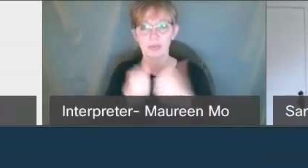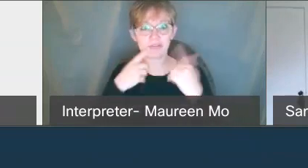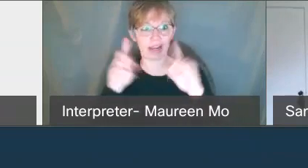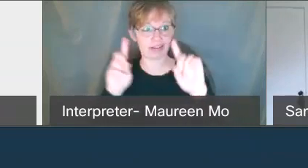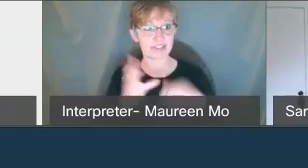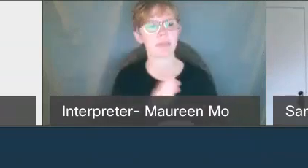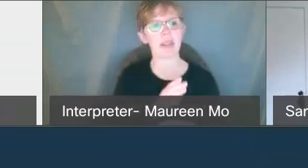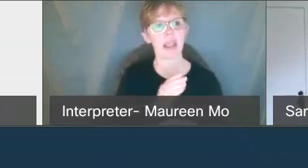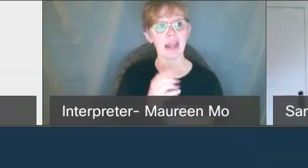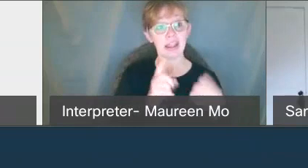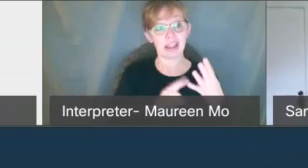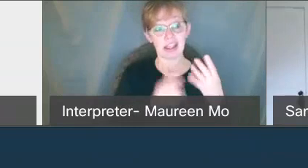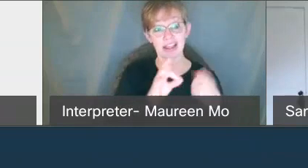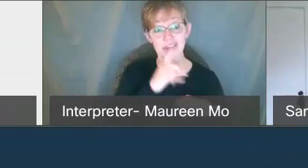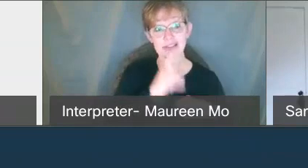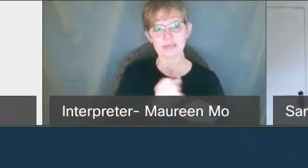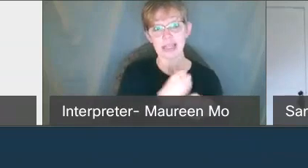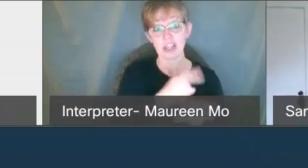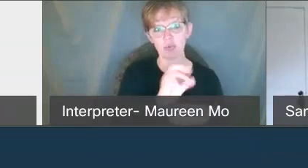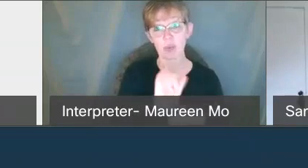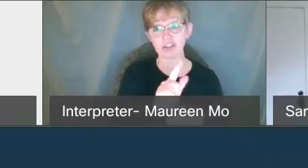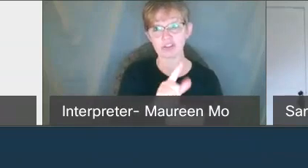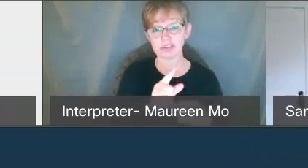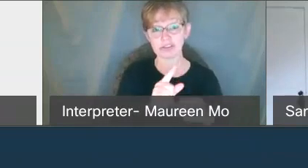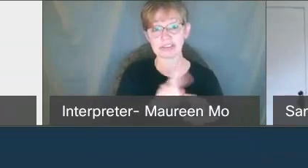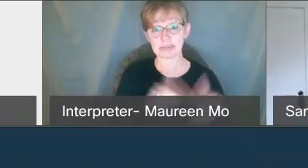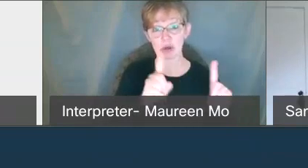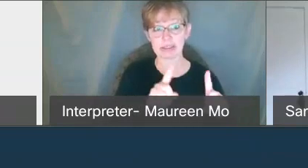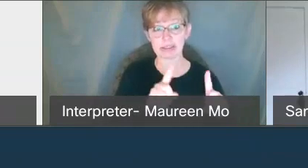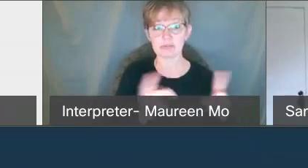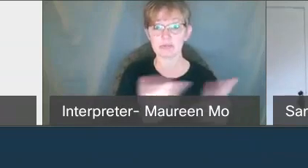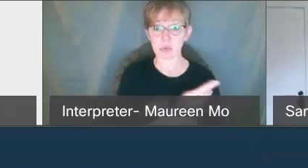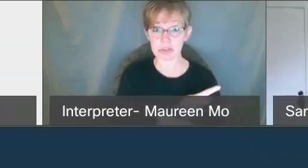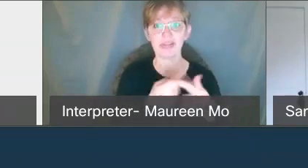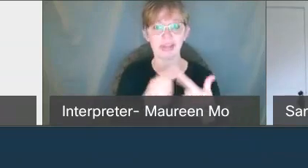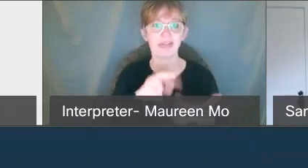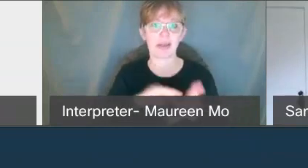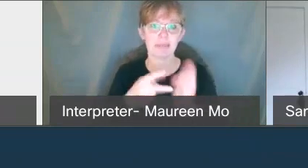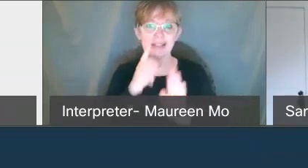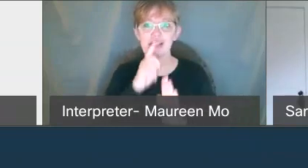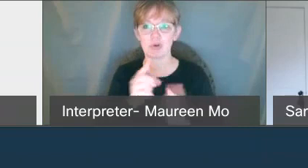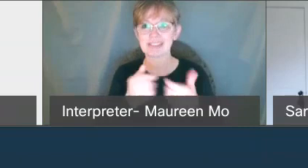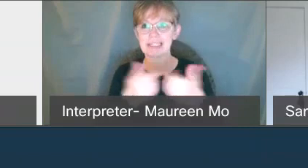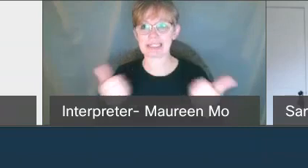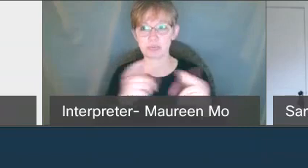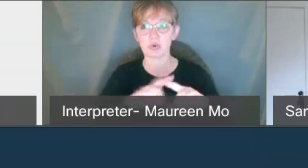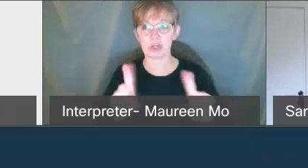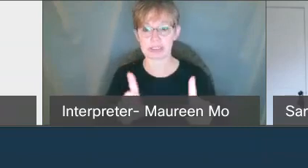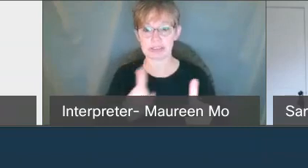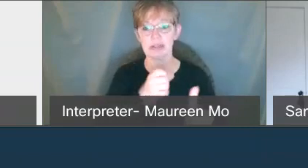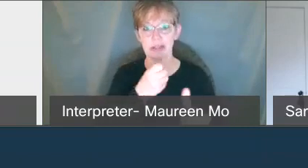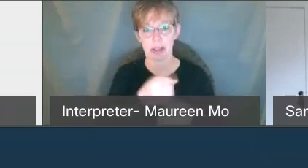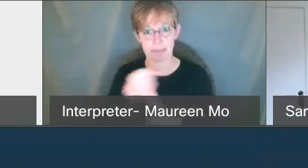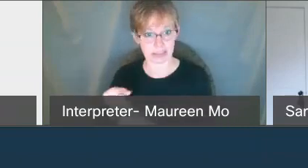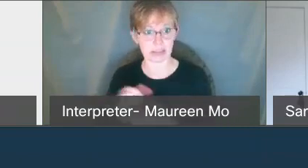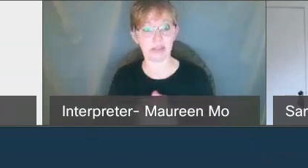question of disparate impact. So these are incredibly important concerns that should be taken very seriously and evaluated using the best